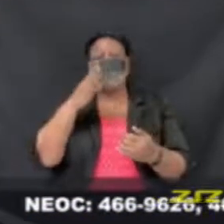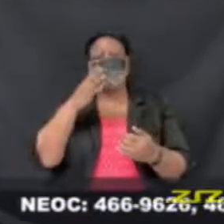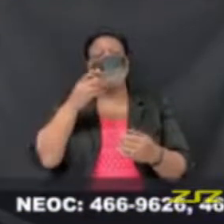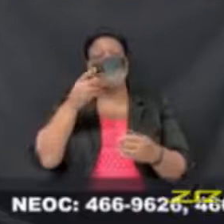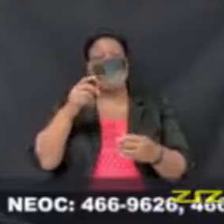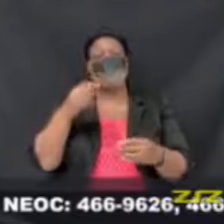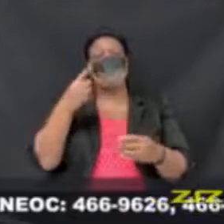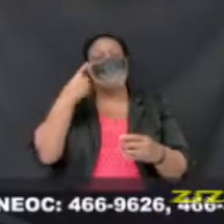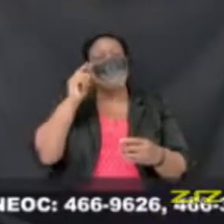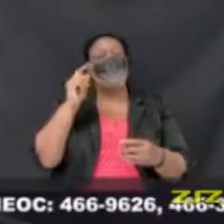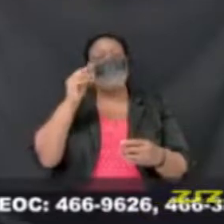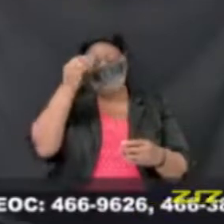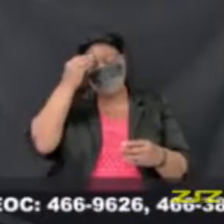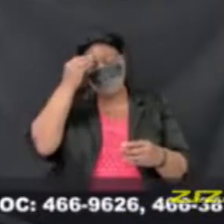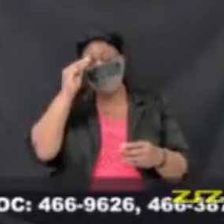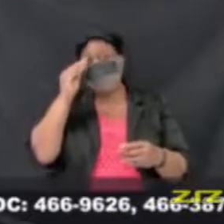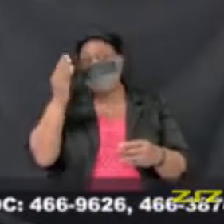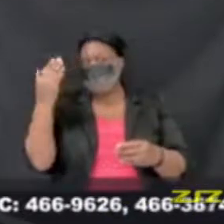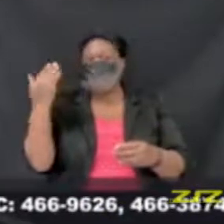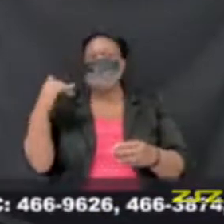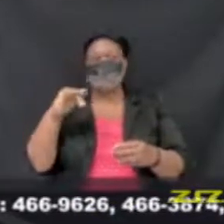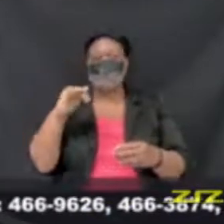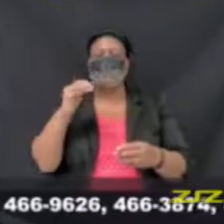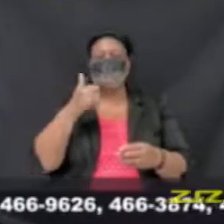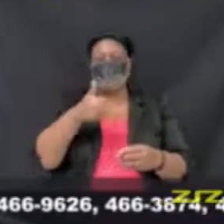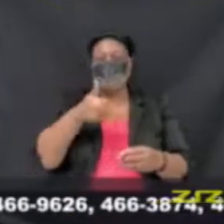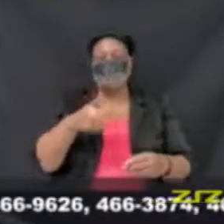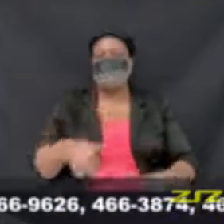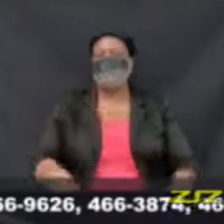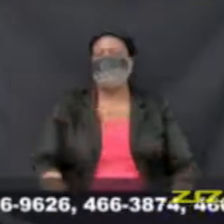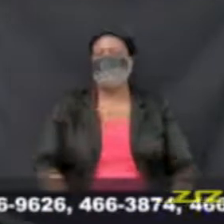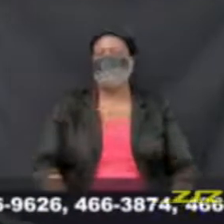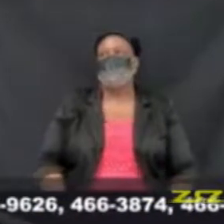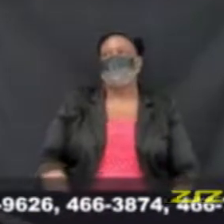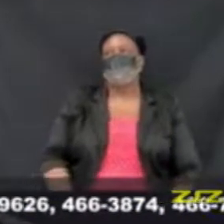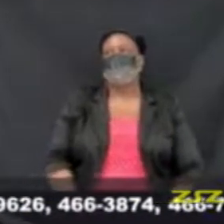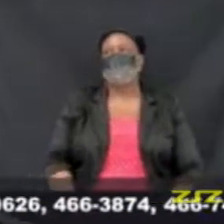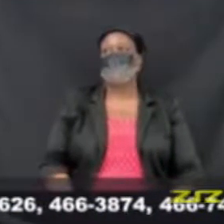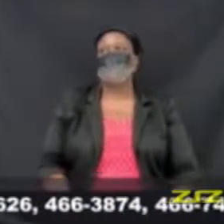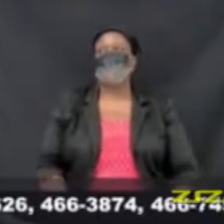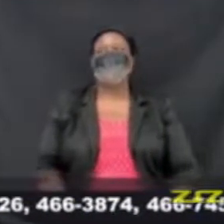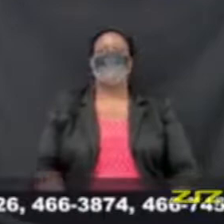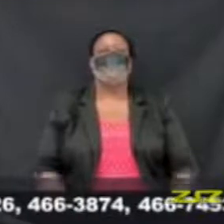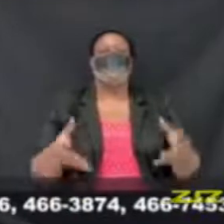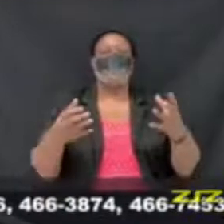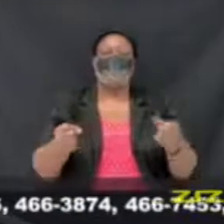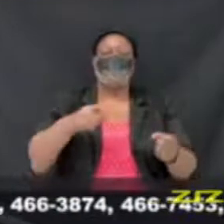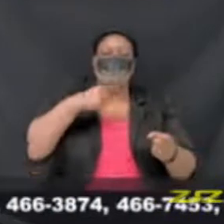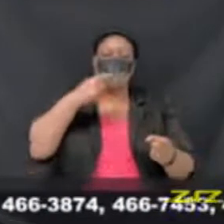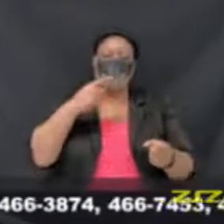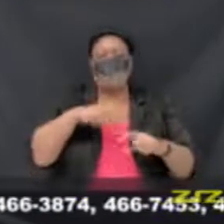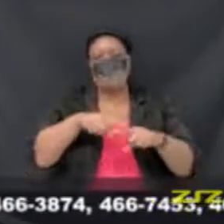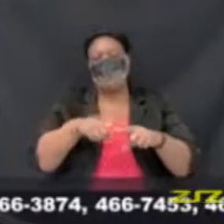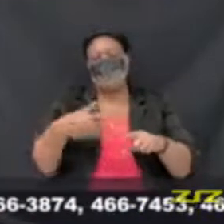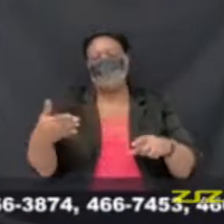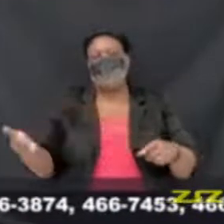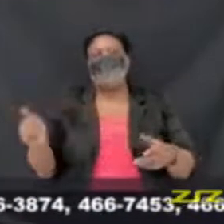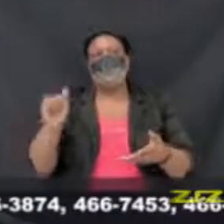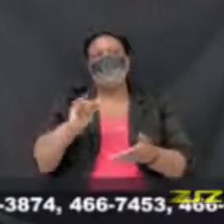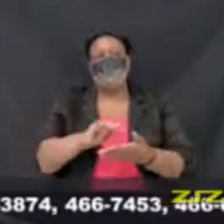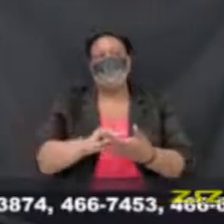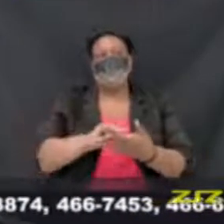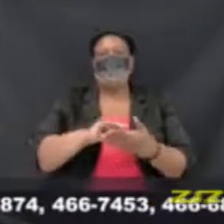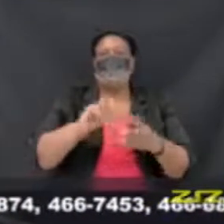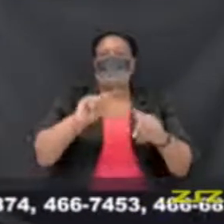Ladies and gentlemen, I want to update you regarding the many engagements that the task force would have convened over the past